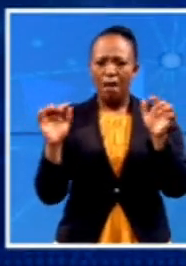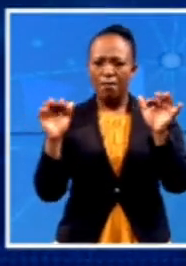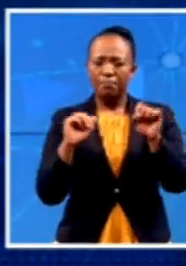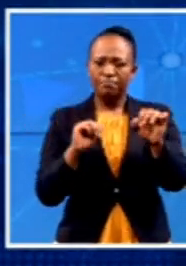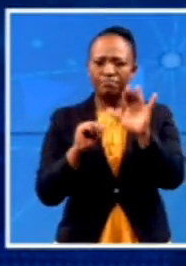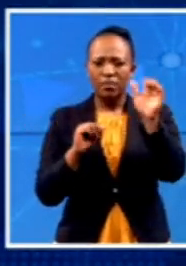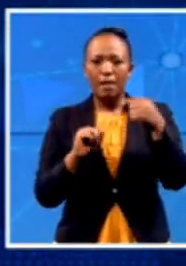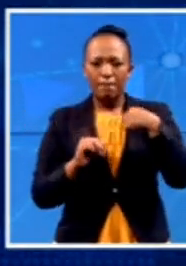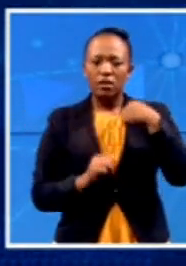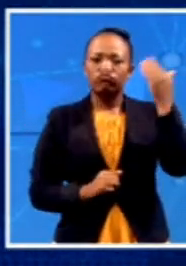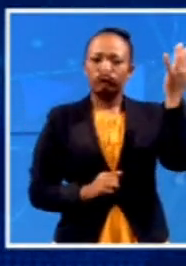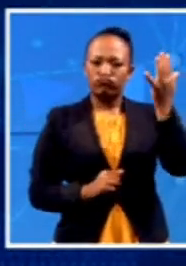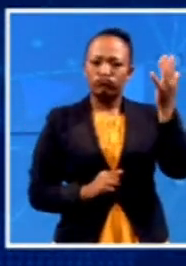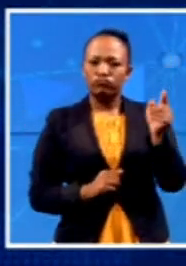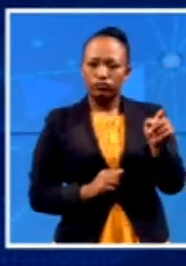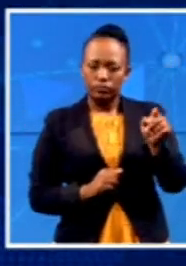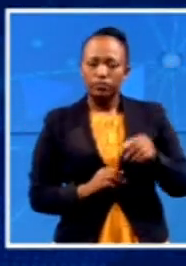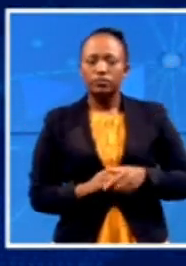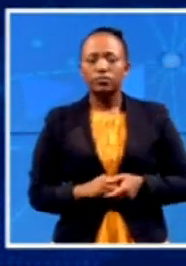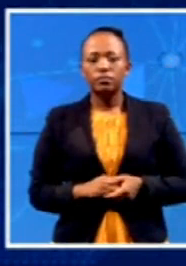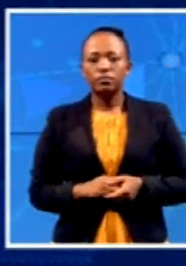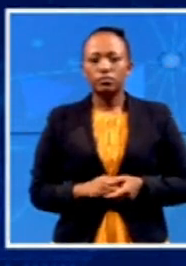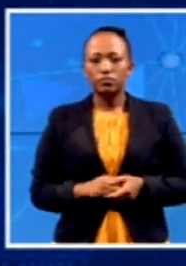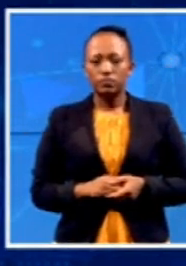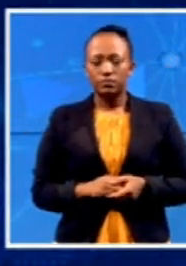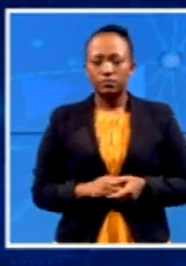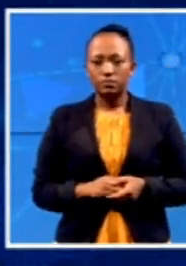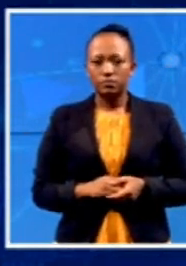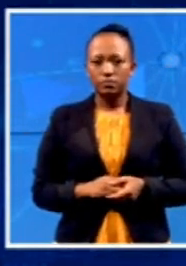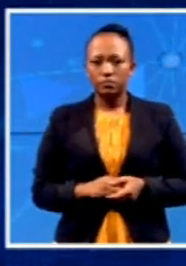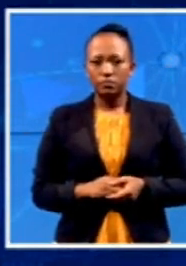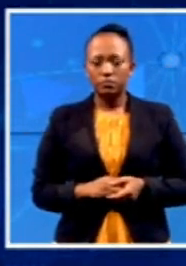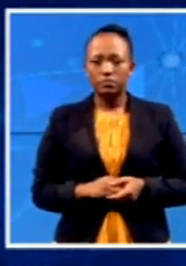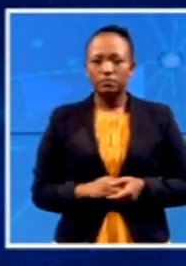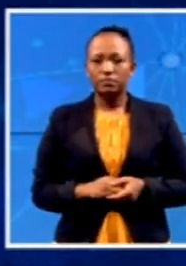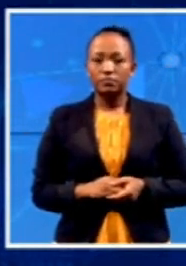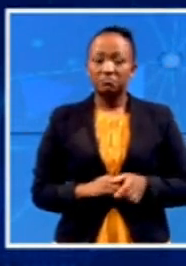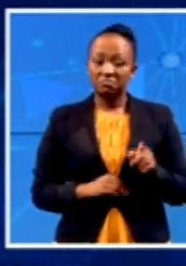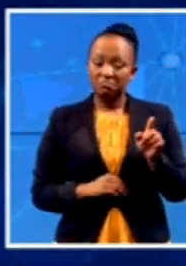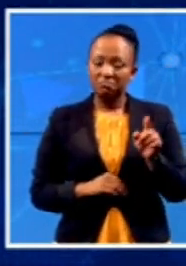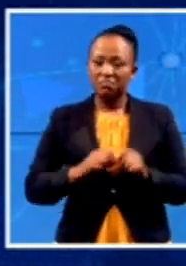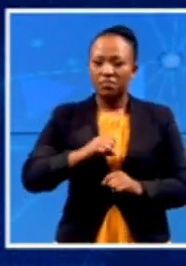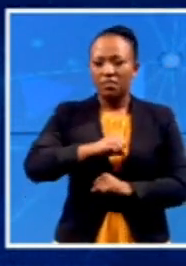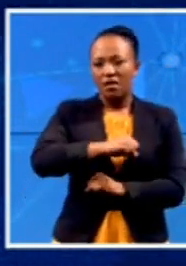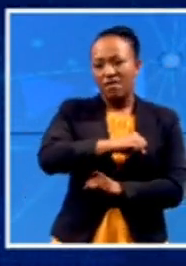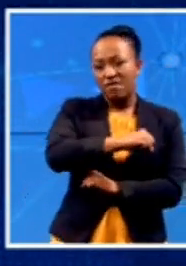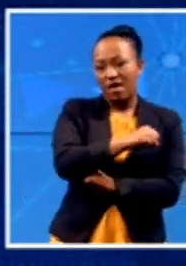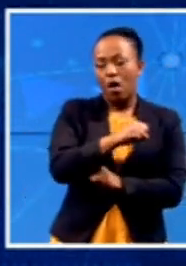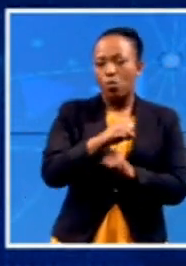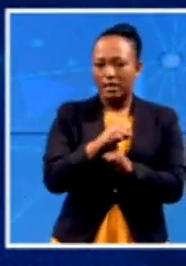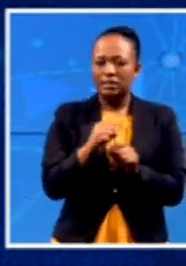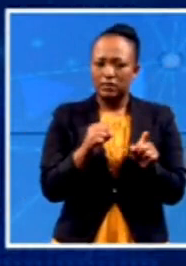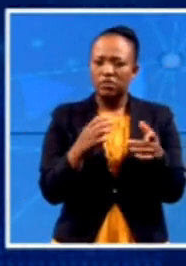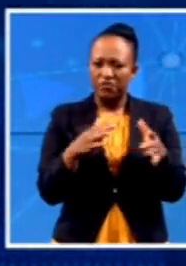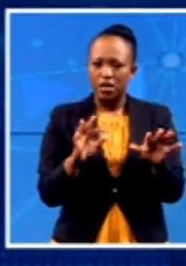So this foundation was launched to